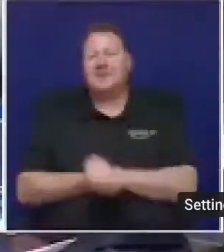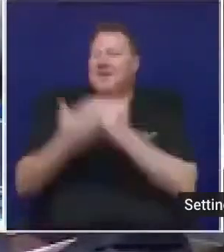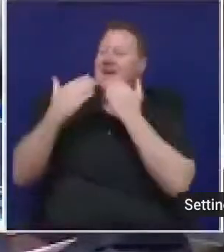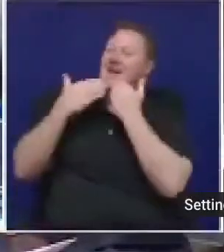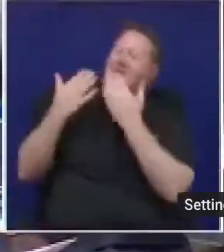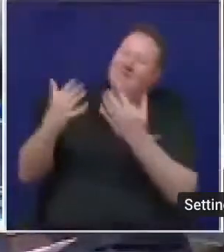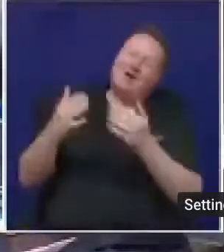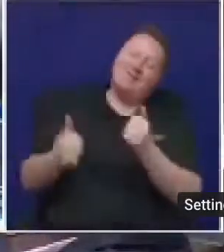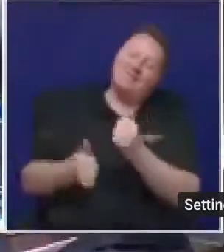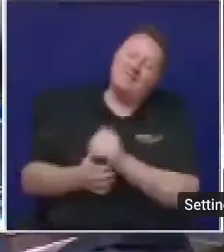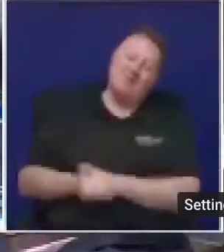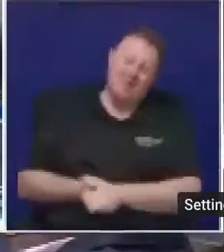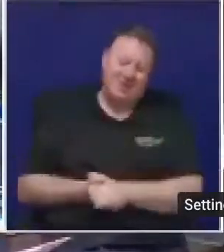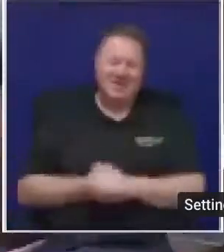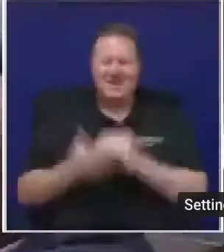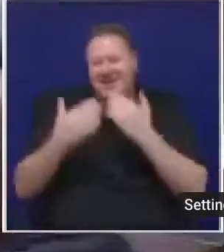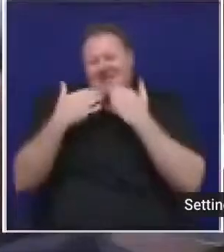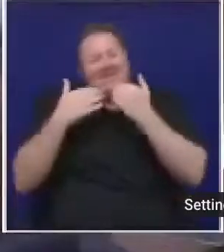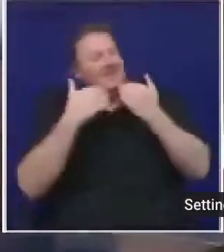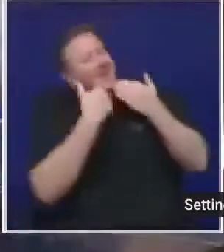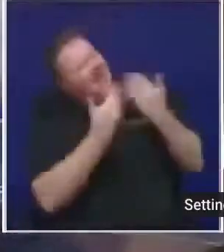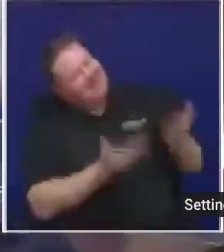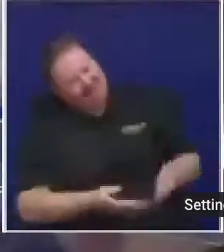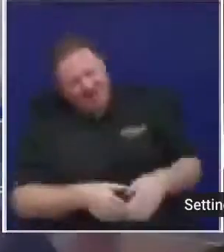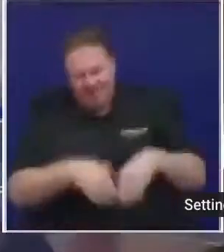Kanimambo. Kalimambo.